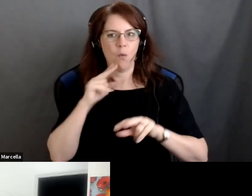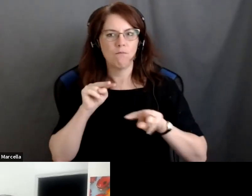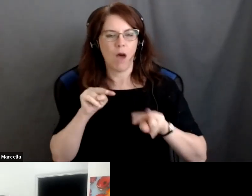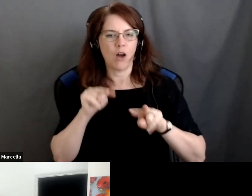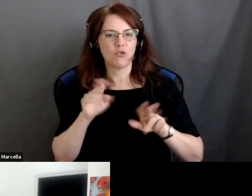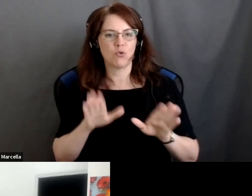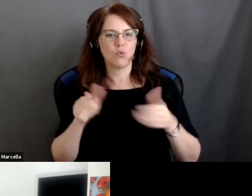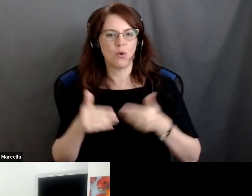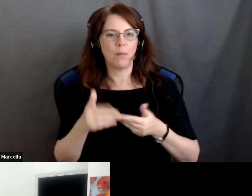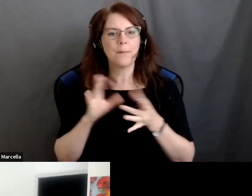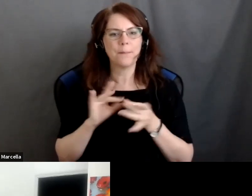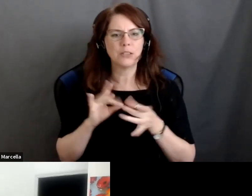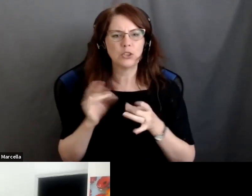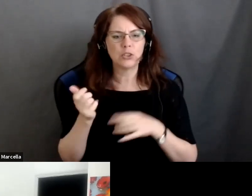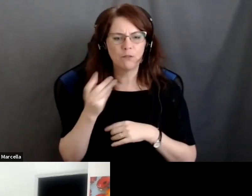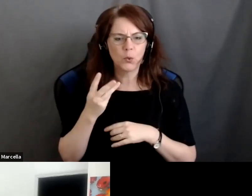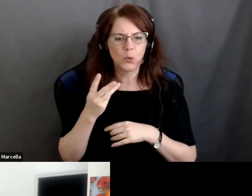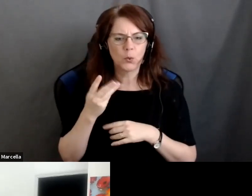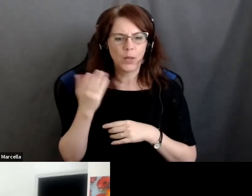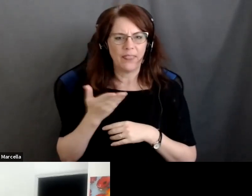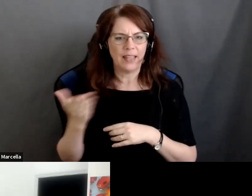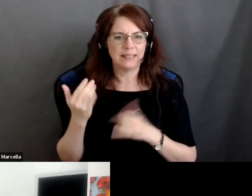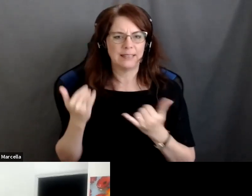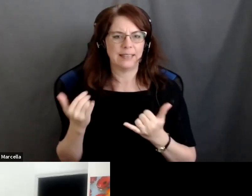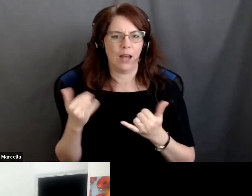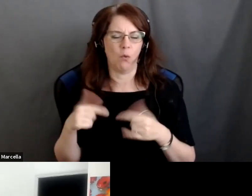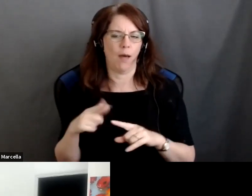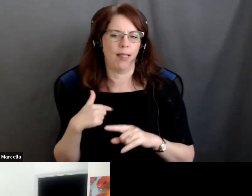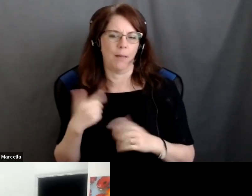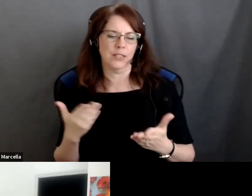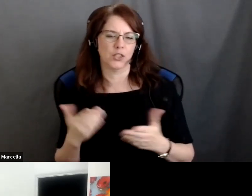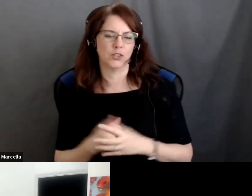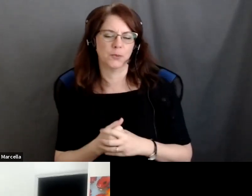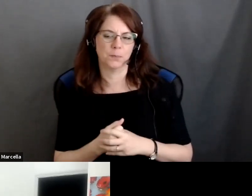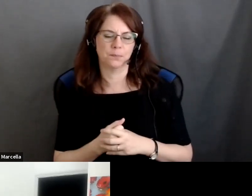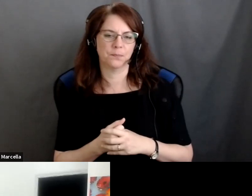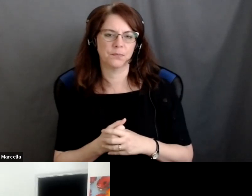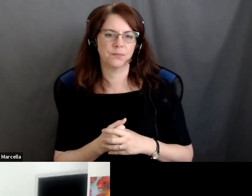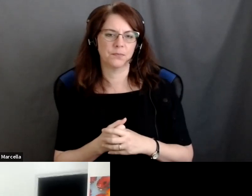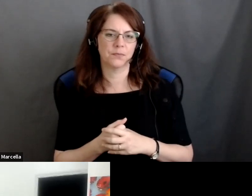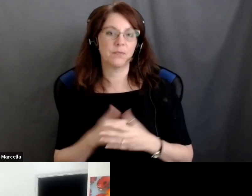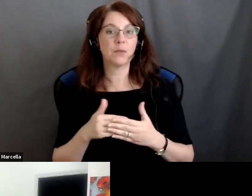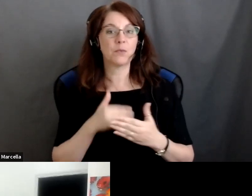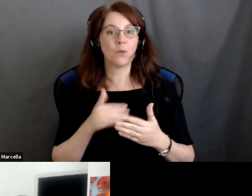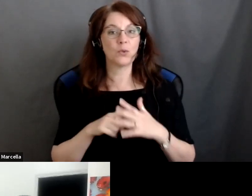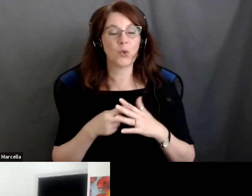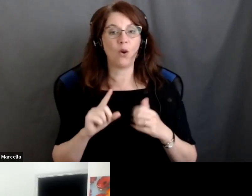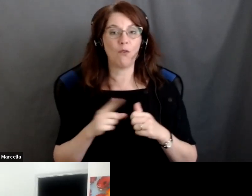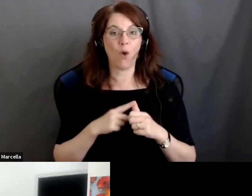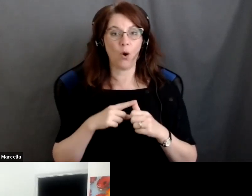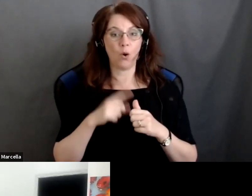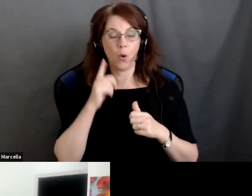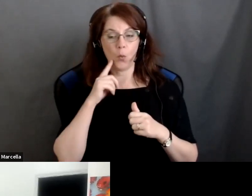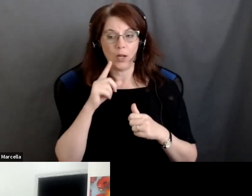I want to mention a few housekeeping things right now while I'm on. Before we get started, first, when you scroll